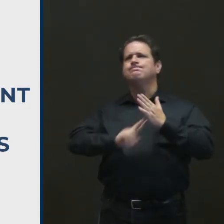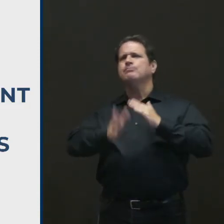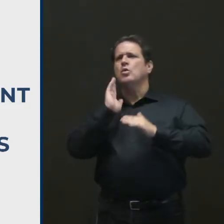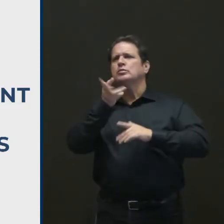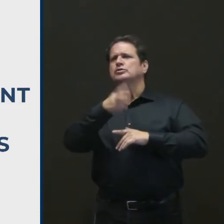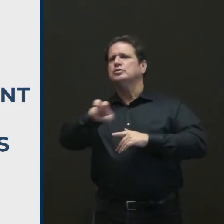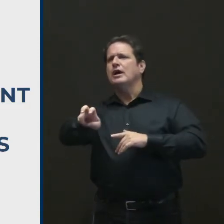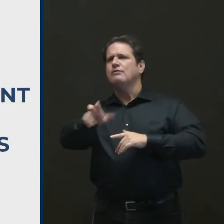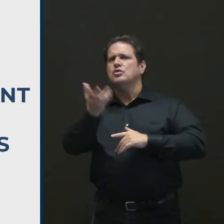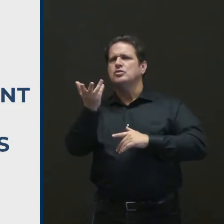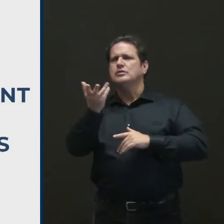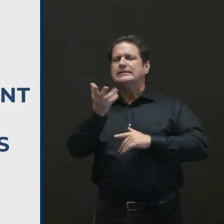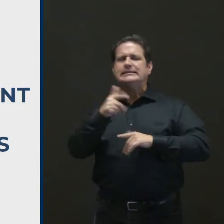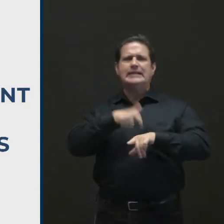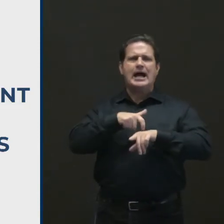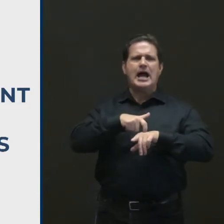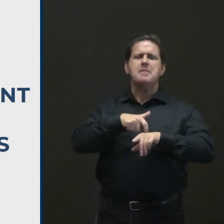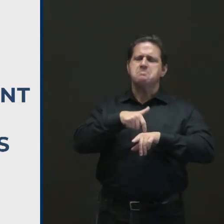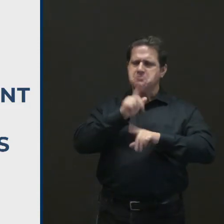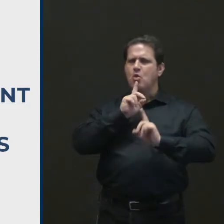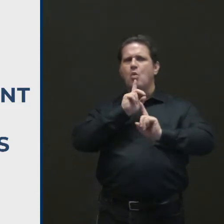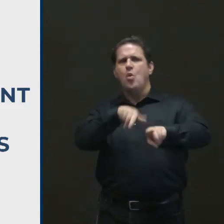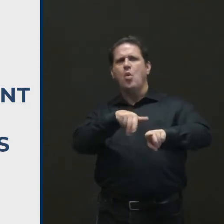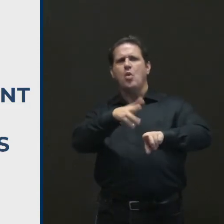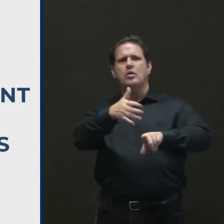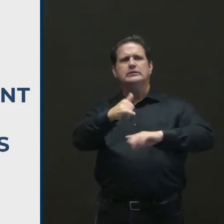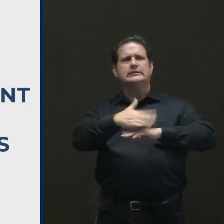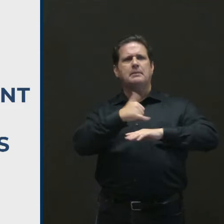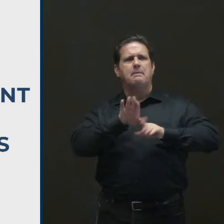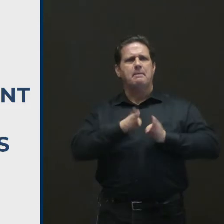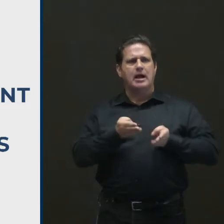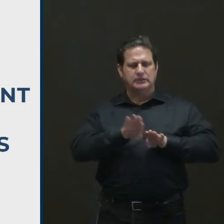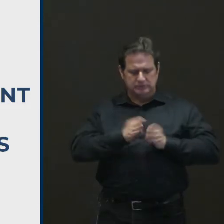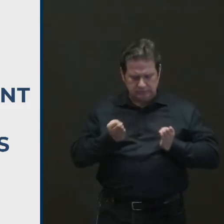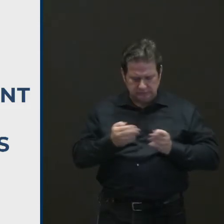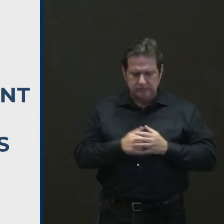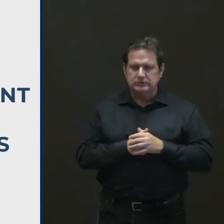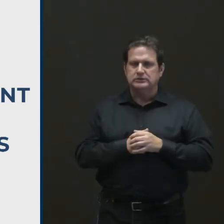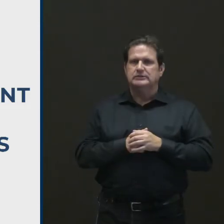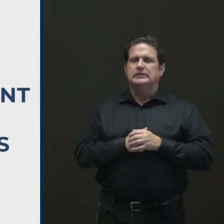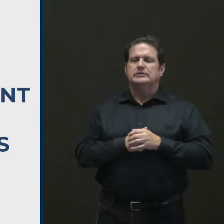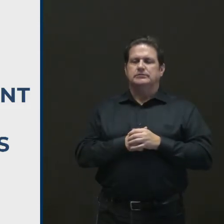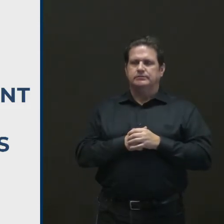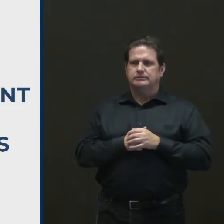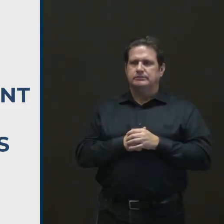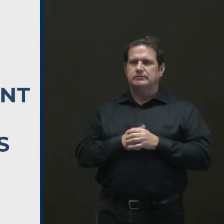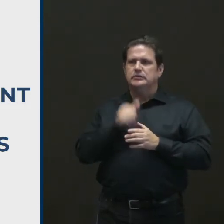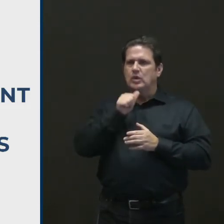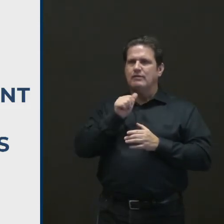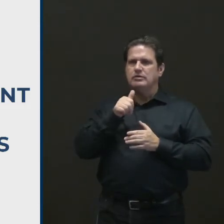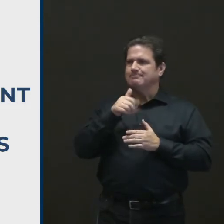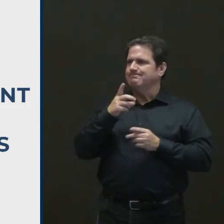to get a test. If you have that time frame and that flexibility, it's a great backstop where you don't have to then go into a